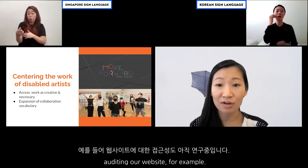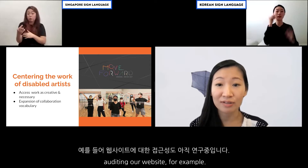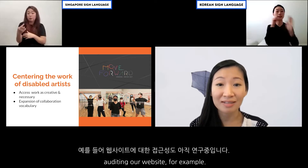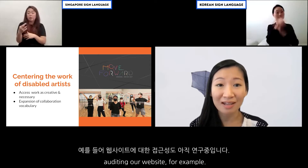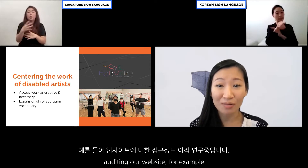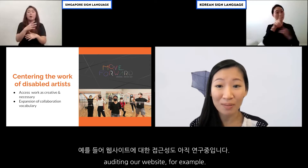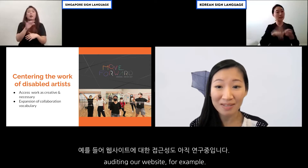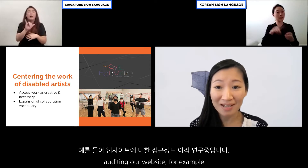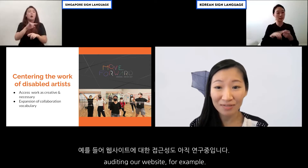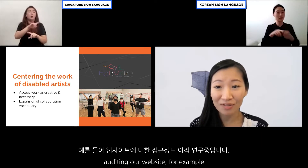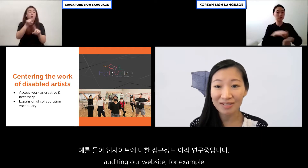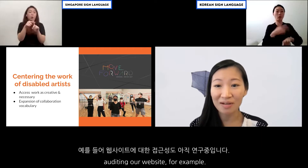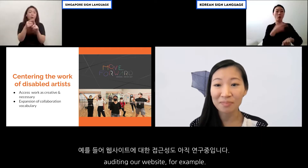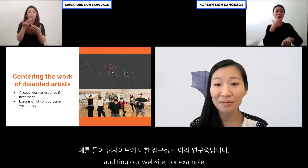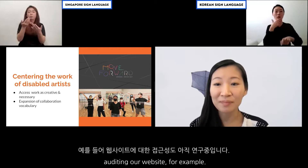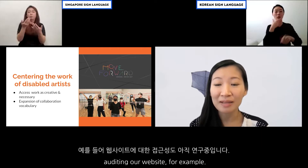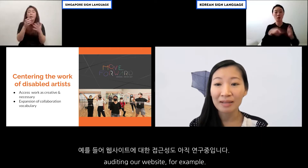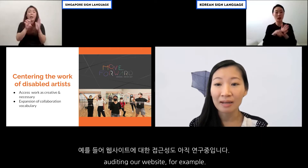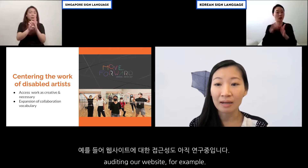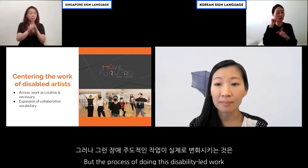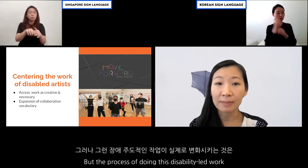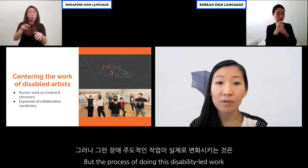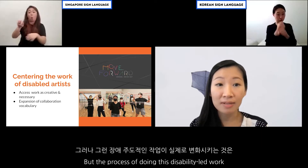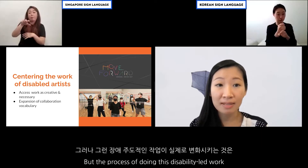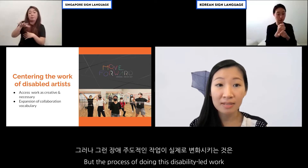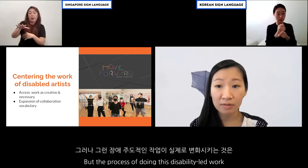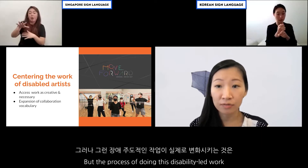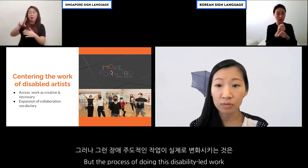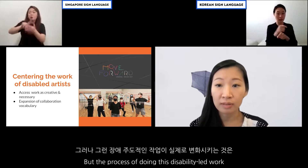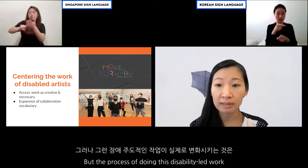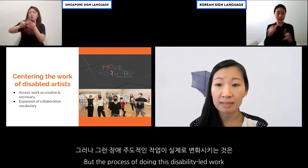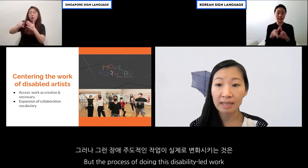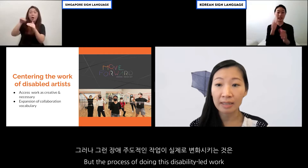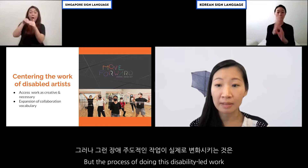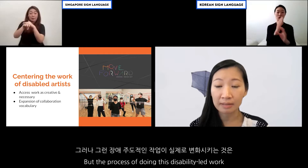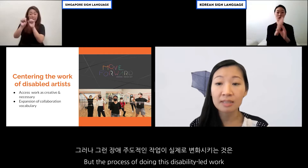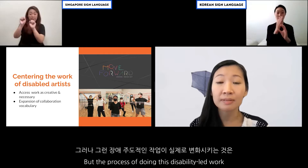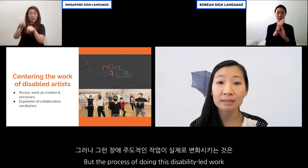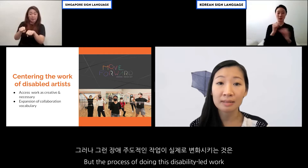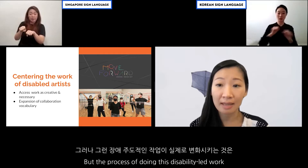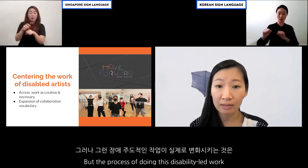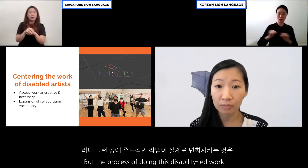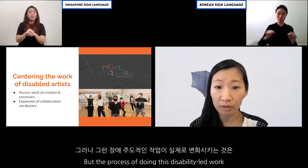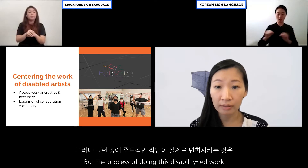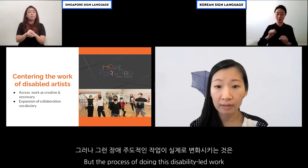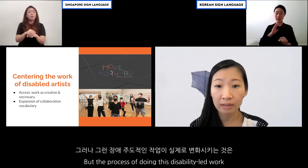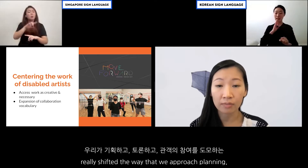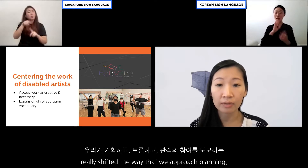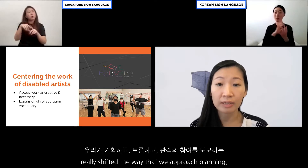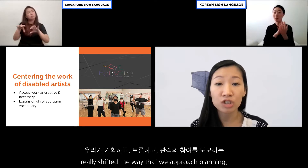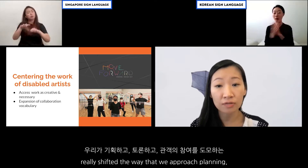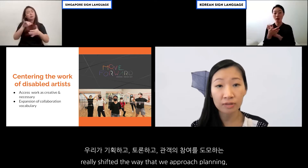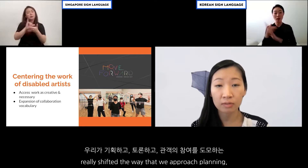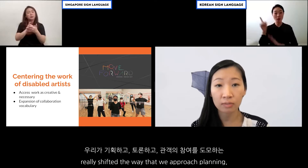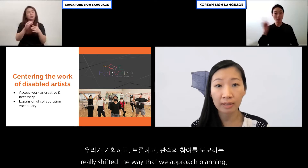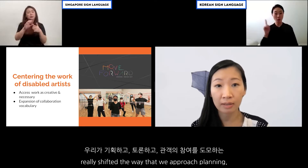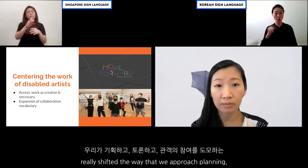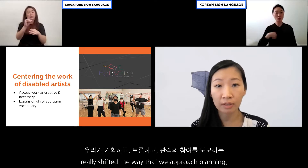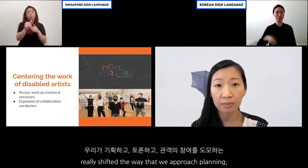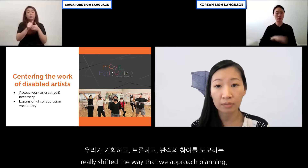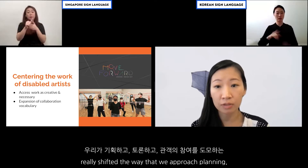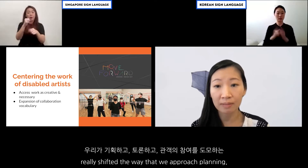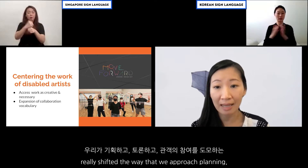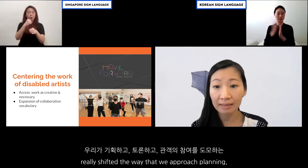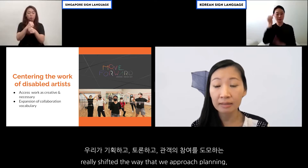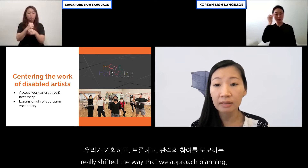access auditing our website, for example, but the process of doing this disability-led work really shifted the way that